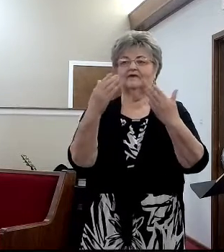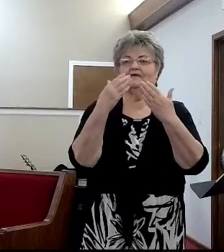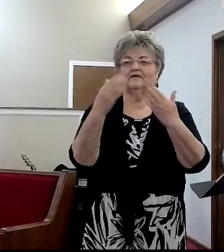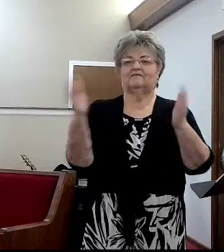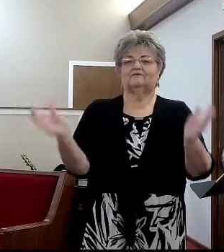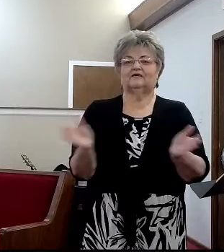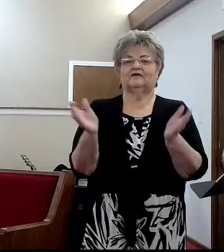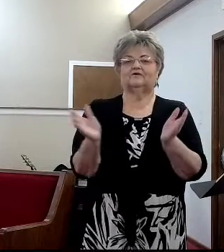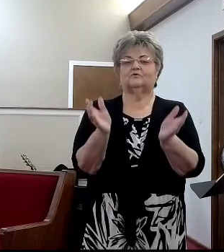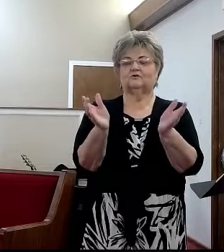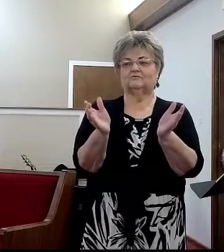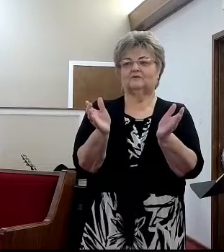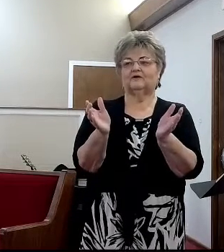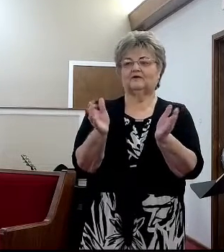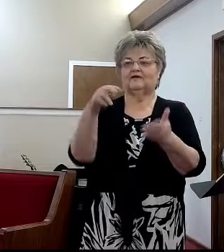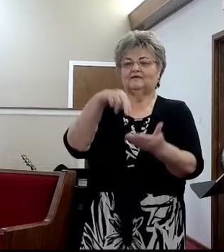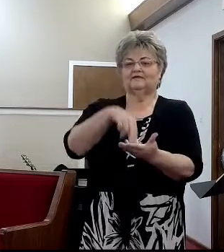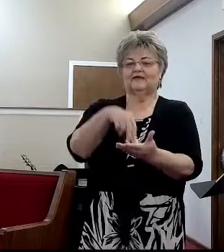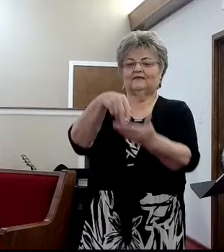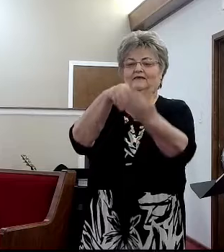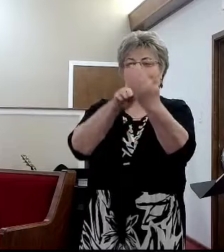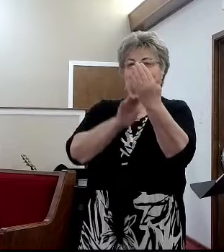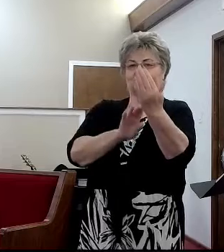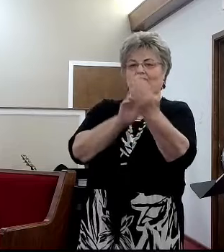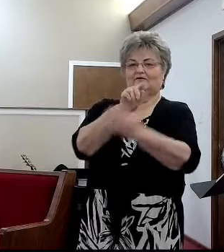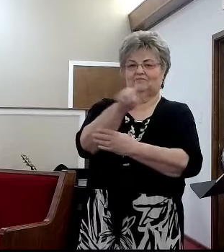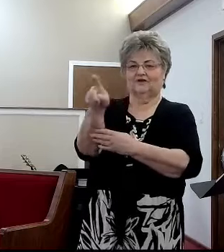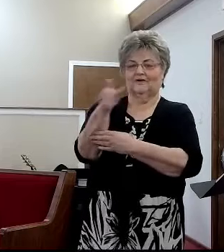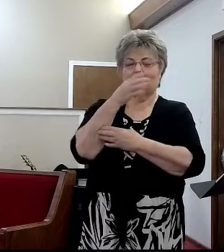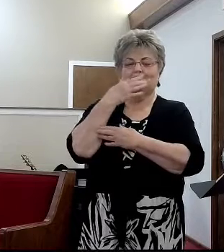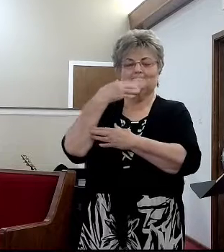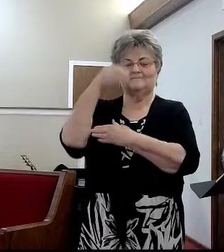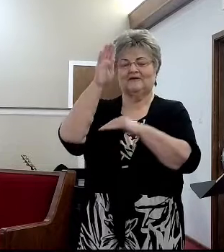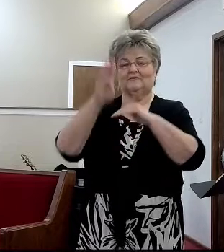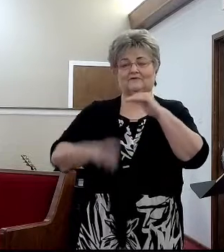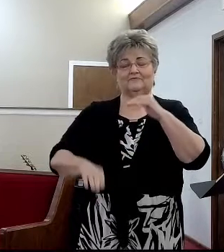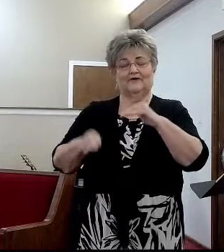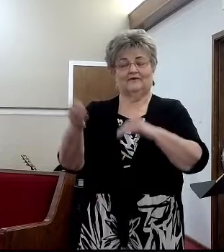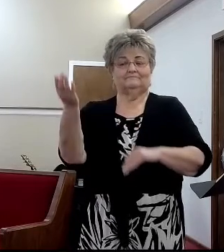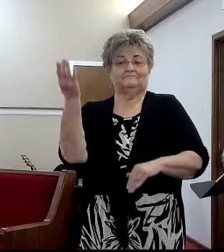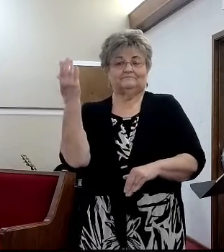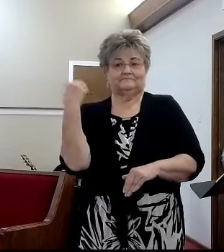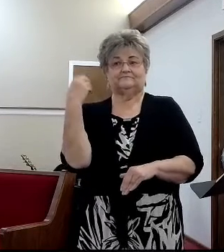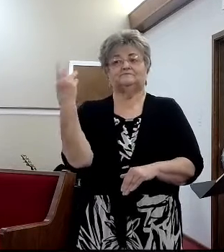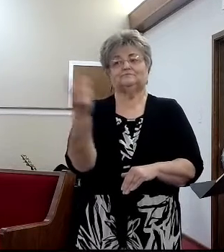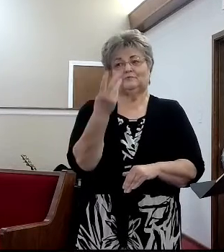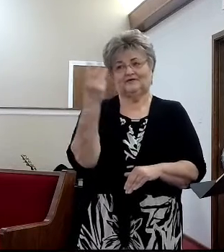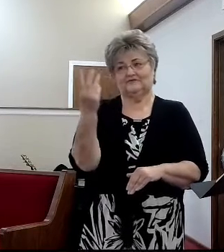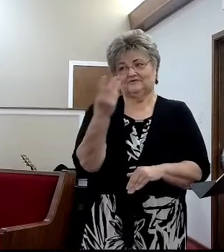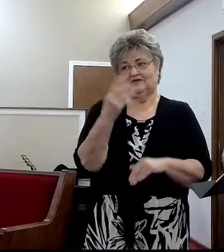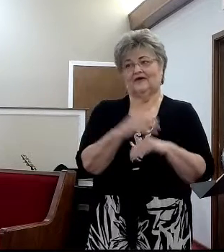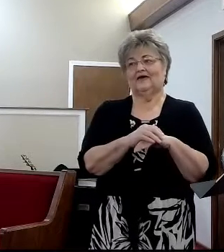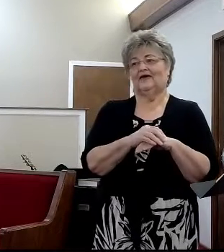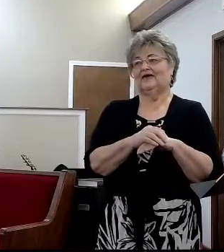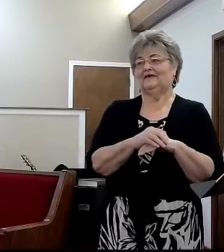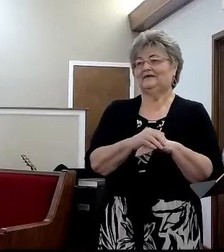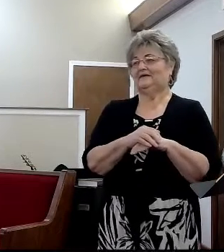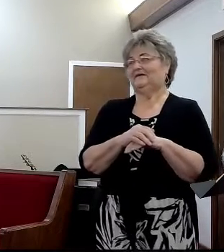encouragement. I'm standing in front of you, which is better than what I was doing on Wednesday. So there's